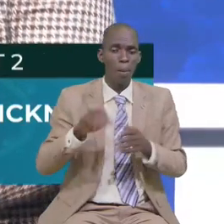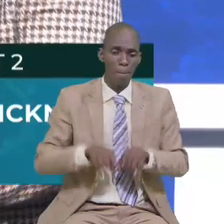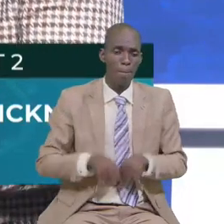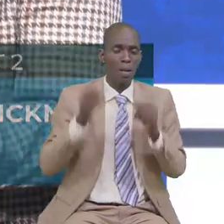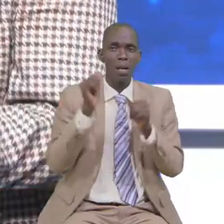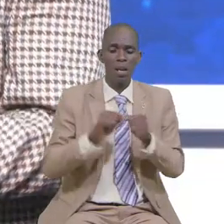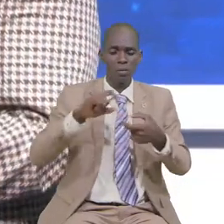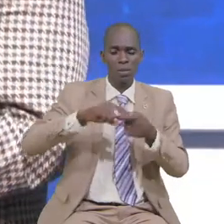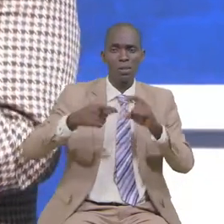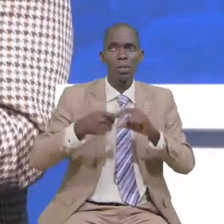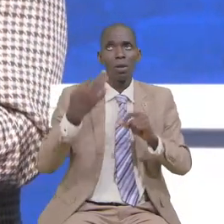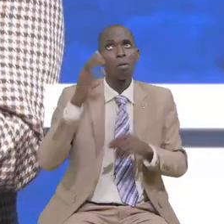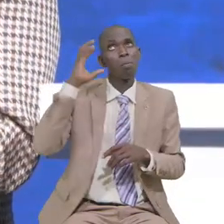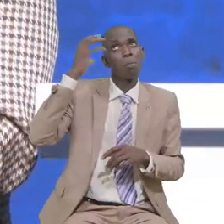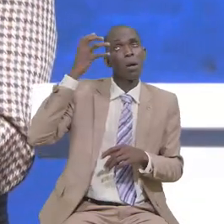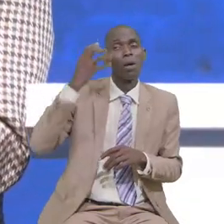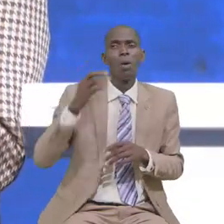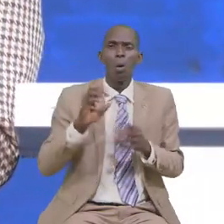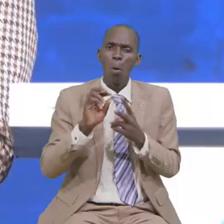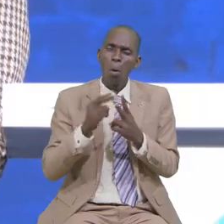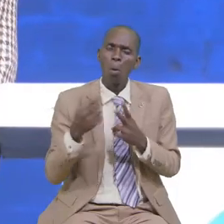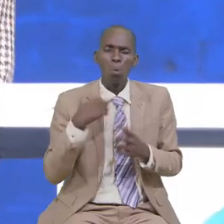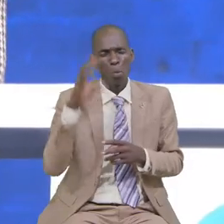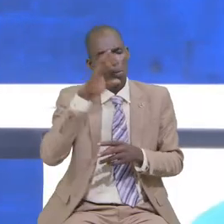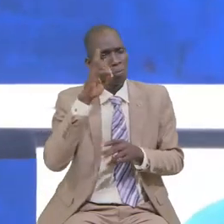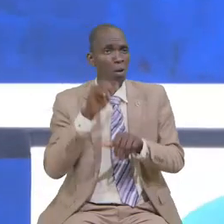of insanity, or do we look for another?